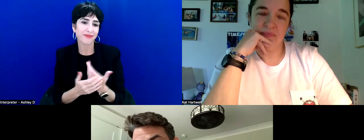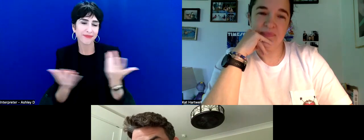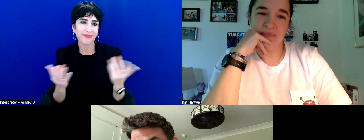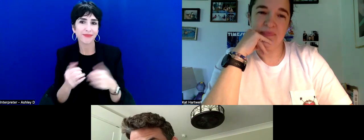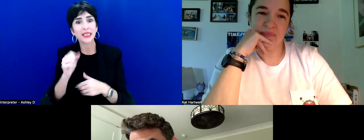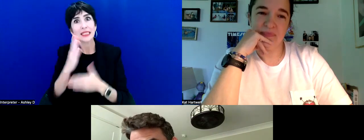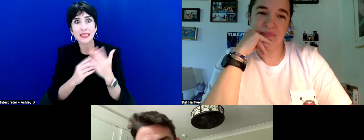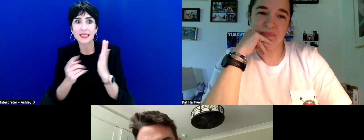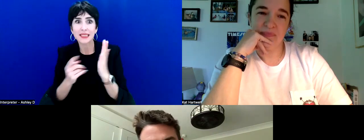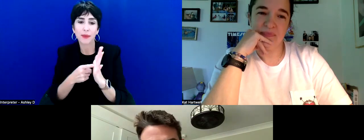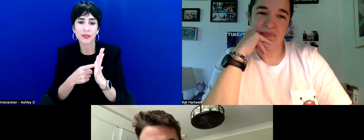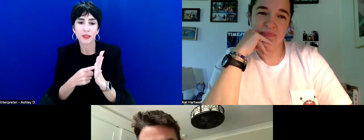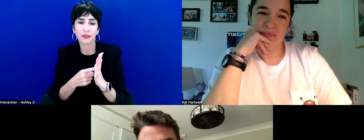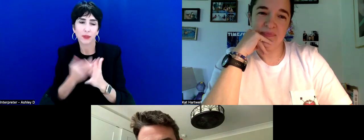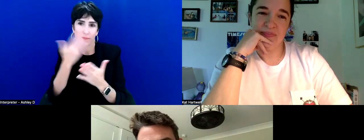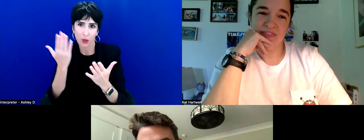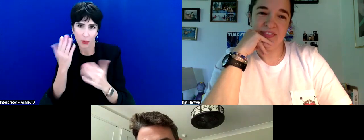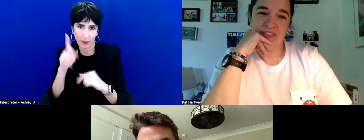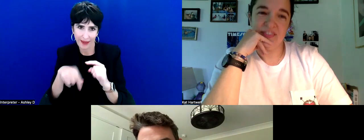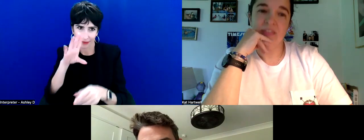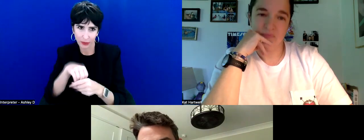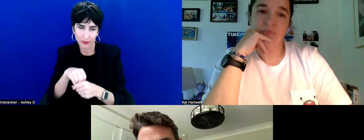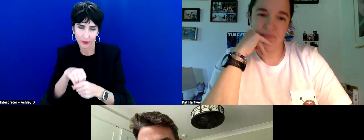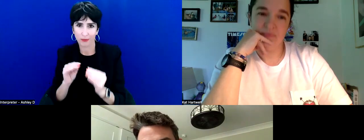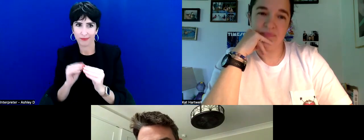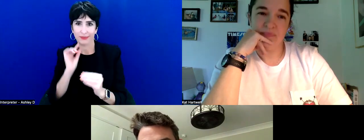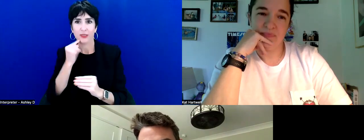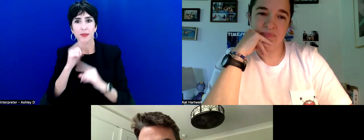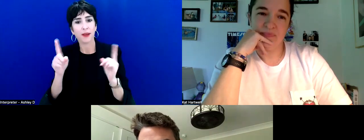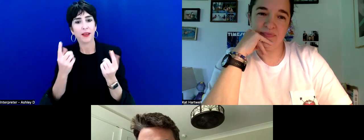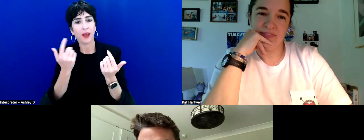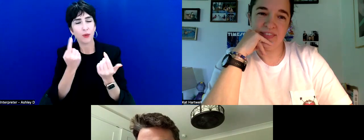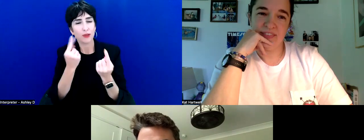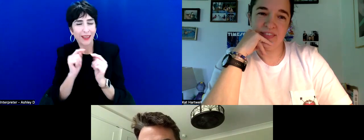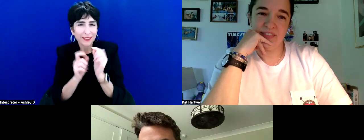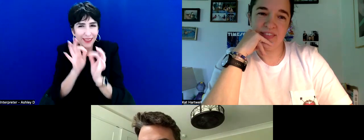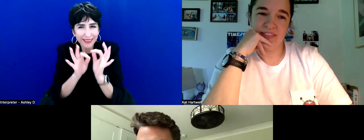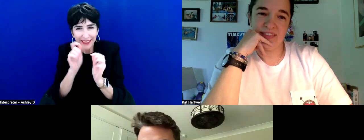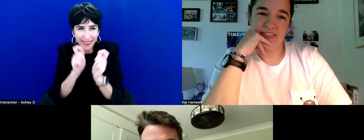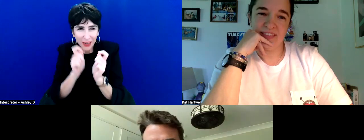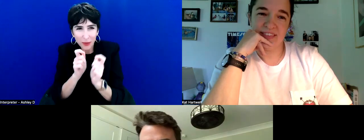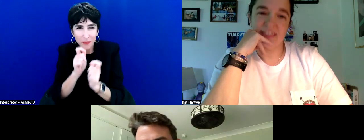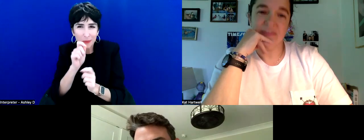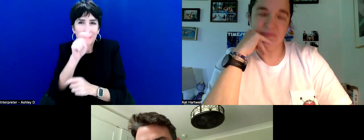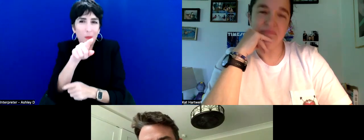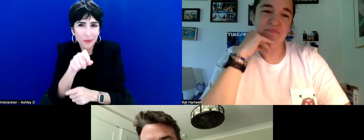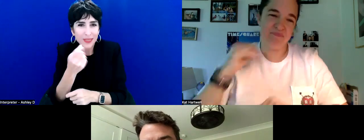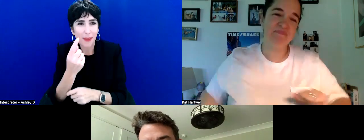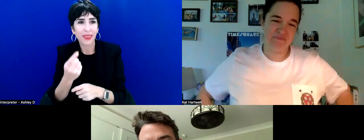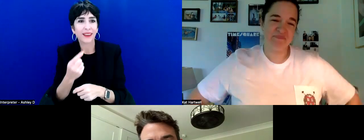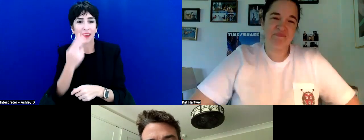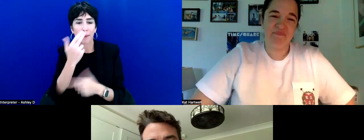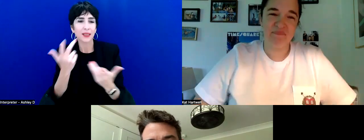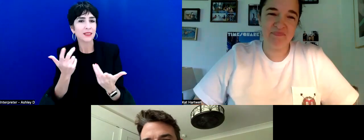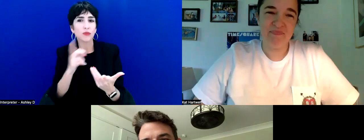There's certain roles I've done where there's just no room for sort of comedy, but I always try to find a little piece of something, because